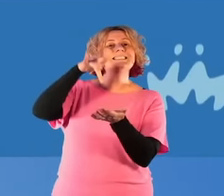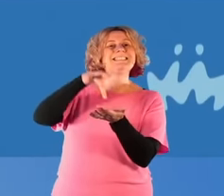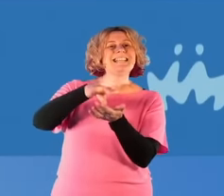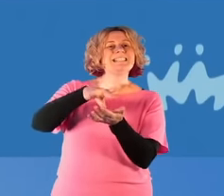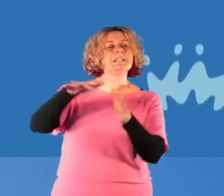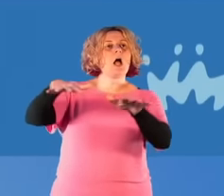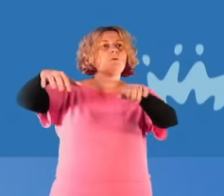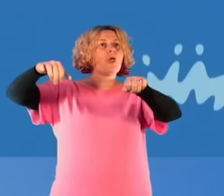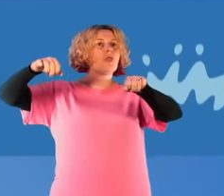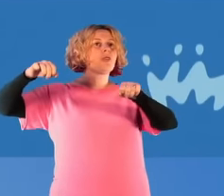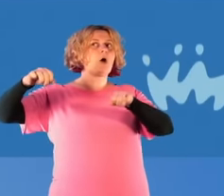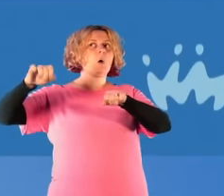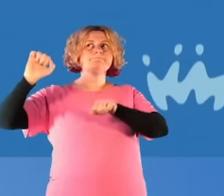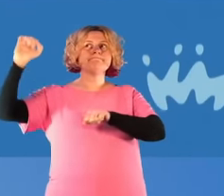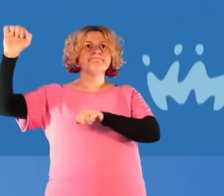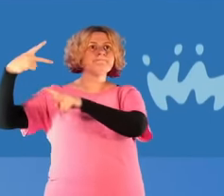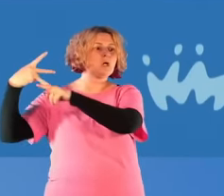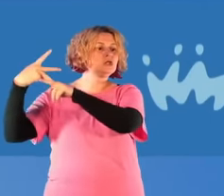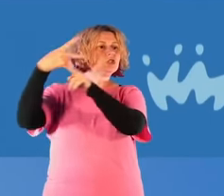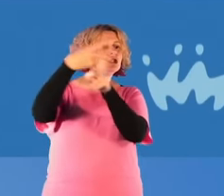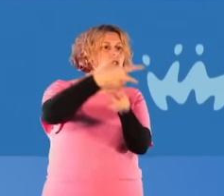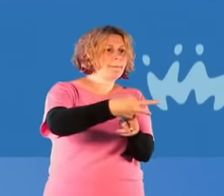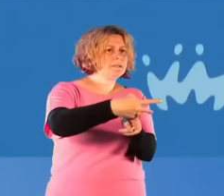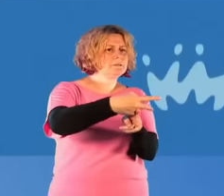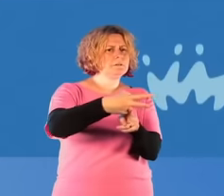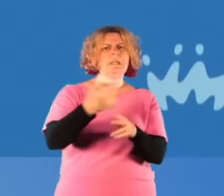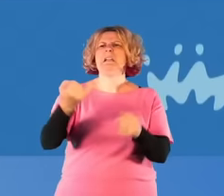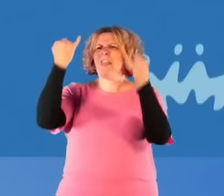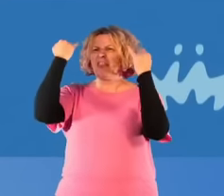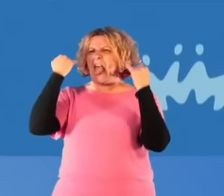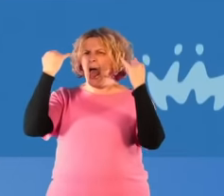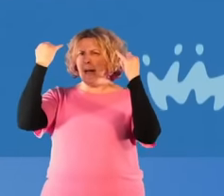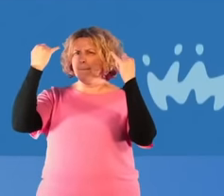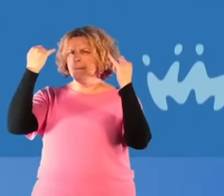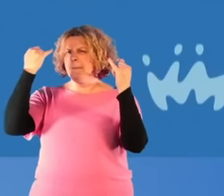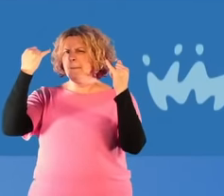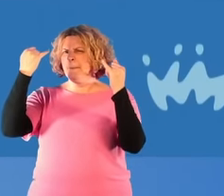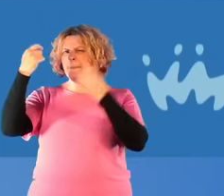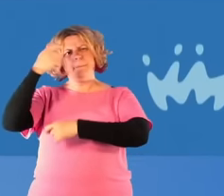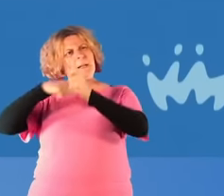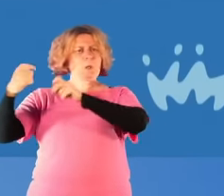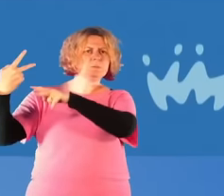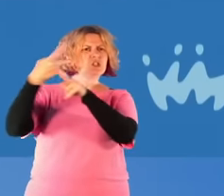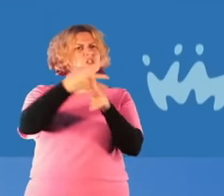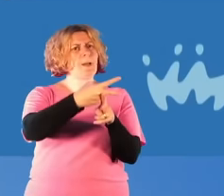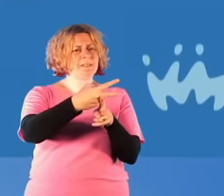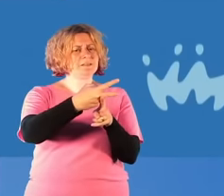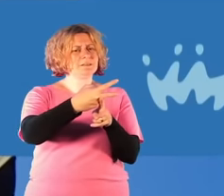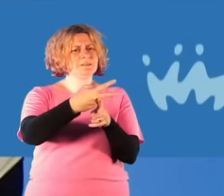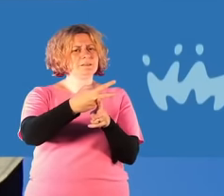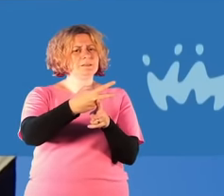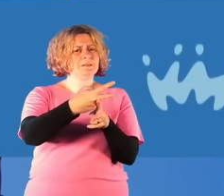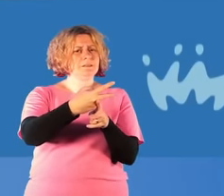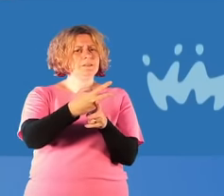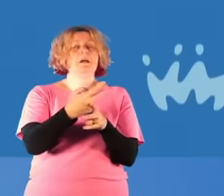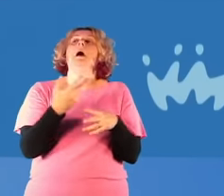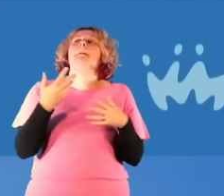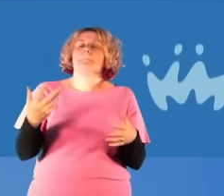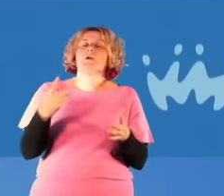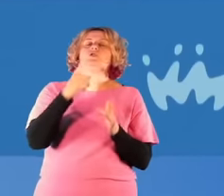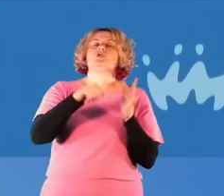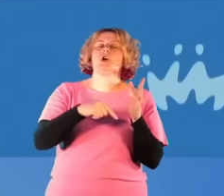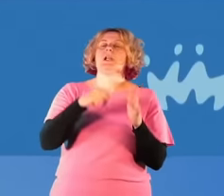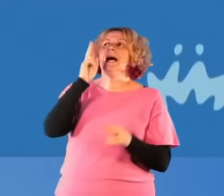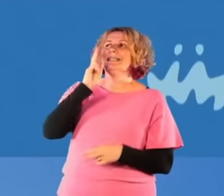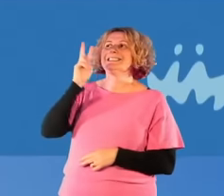will be their shepherd. That's one of those oxymorons, isn't it? The Lamb as a shepherd. But John has seen the Lamb earlier, hasn't he? He's been told the